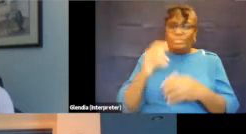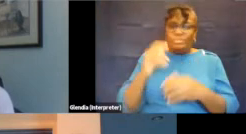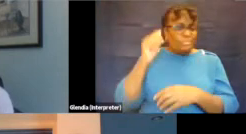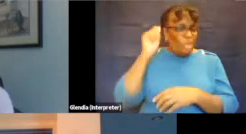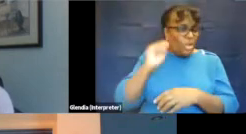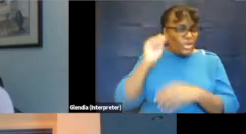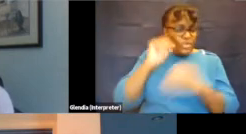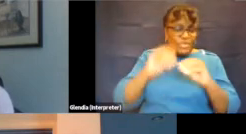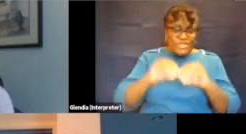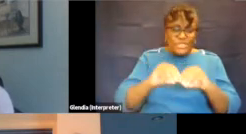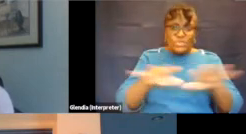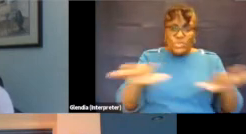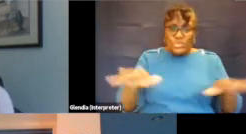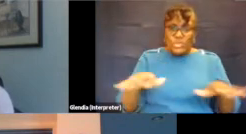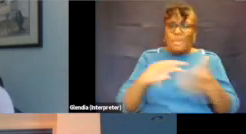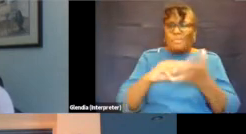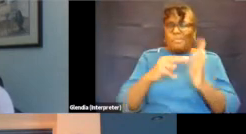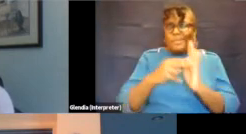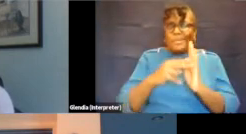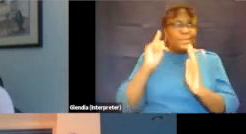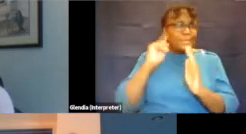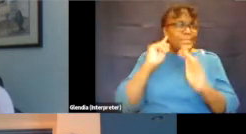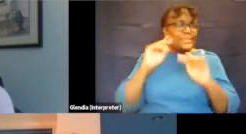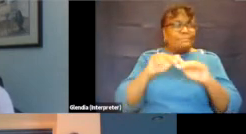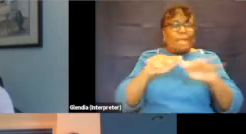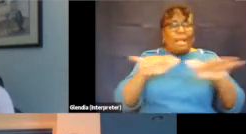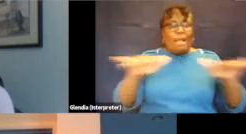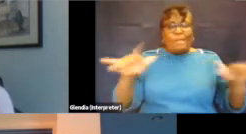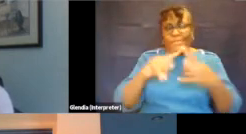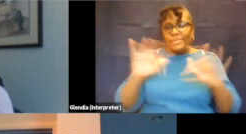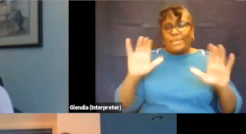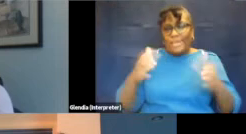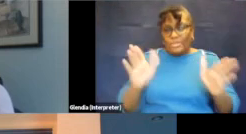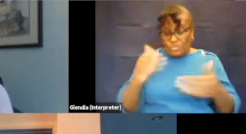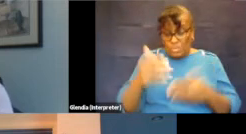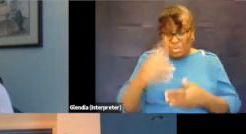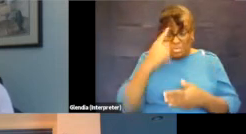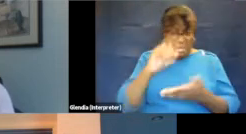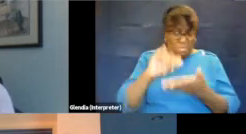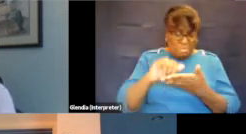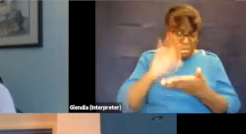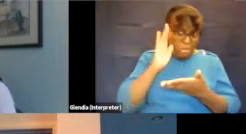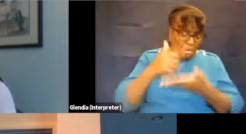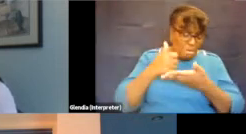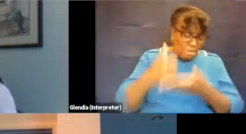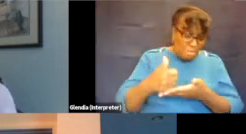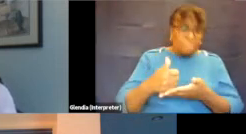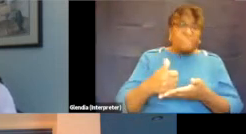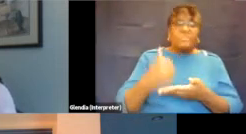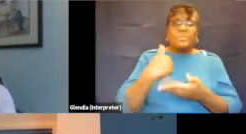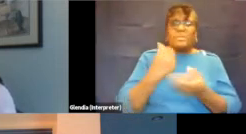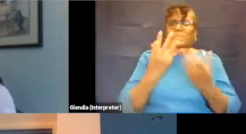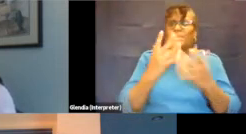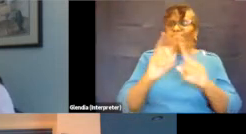field in the classroom. So just a microphone usually in the classroom. Would that be something that could be helpful? There are lots of apps and